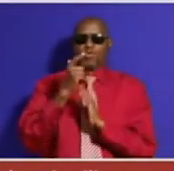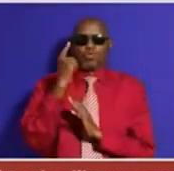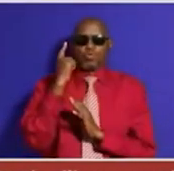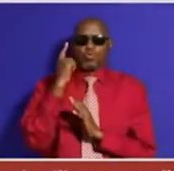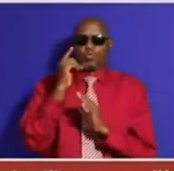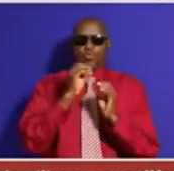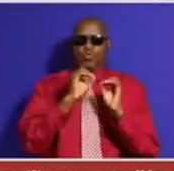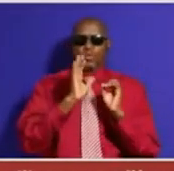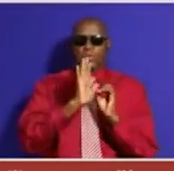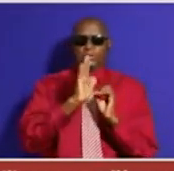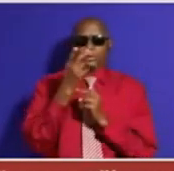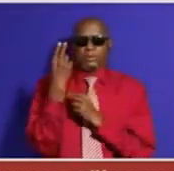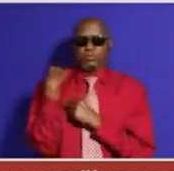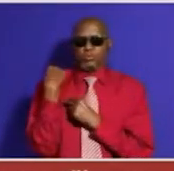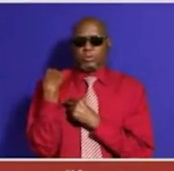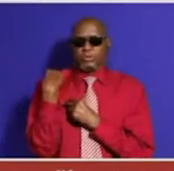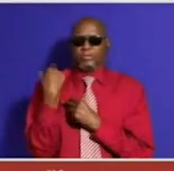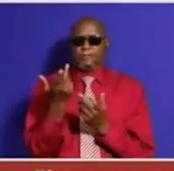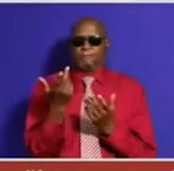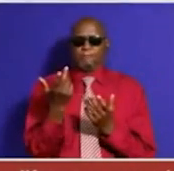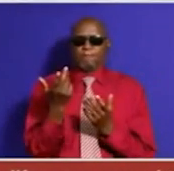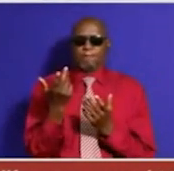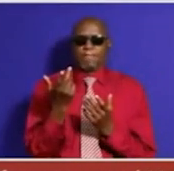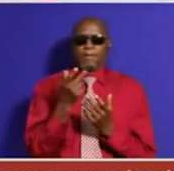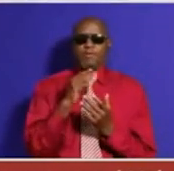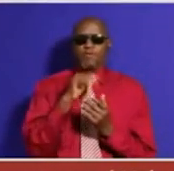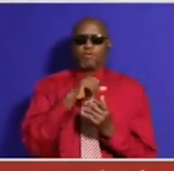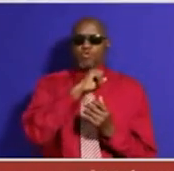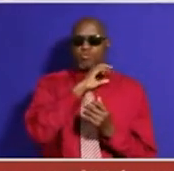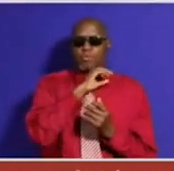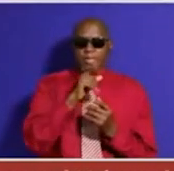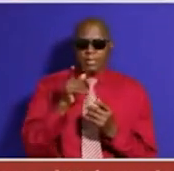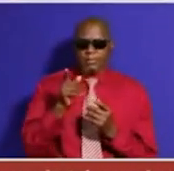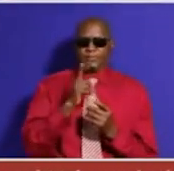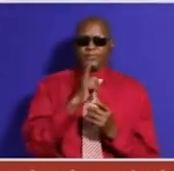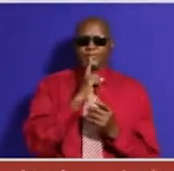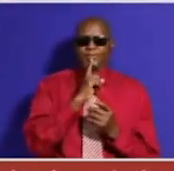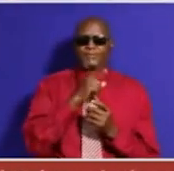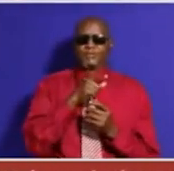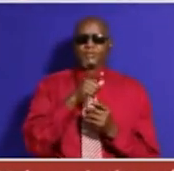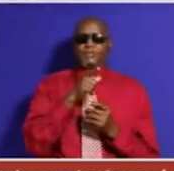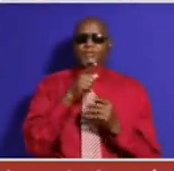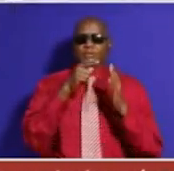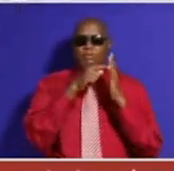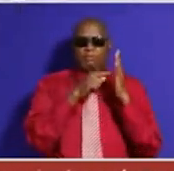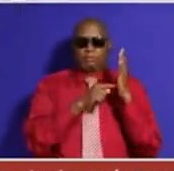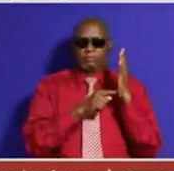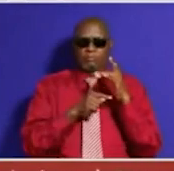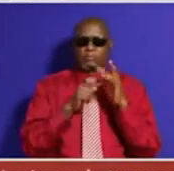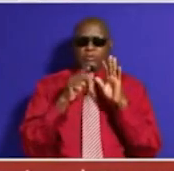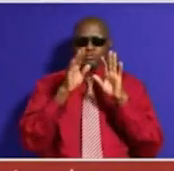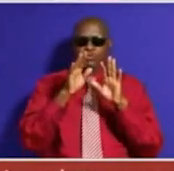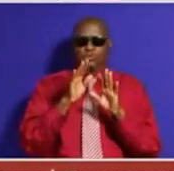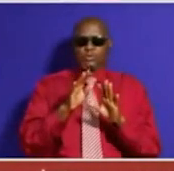katika majukumu yake, ambayo kulingana na mlalamishi huyo masuala haya ni muhimu katika kukuza imani